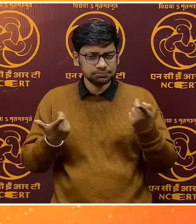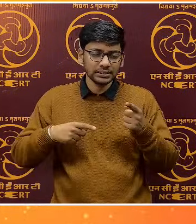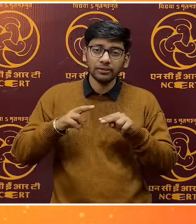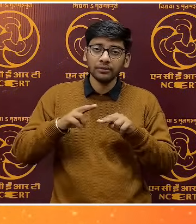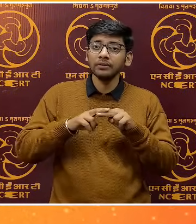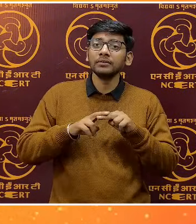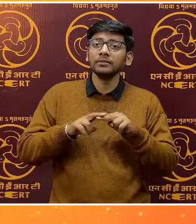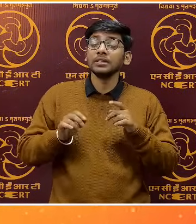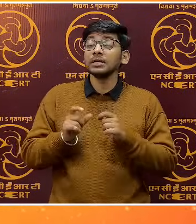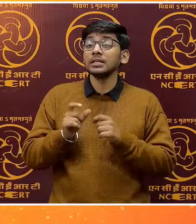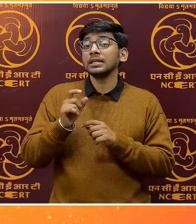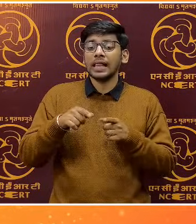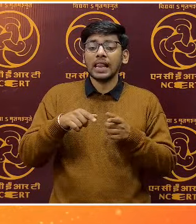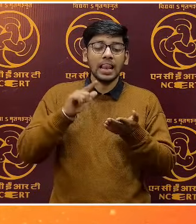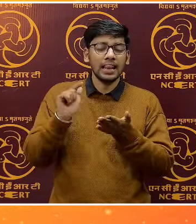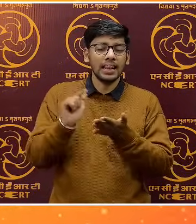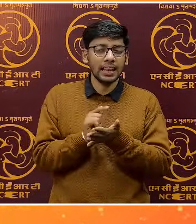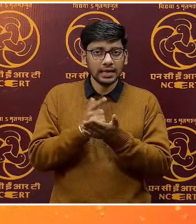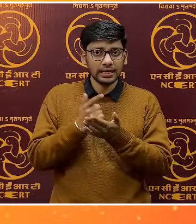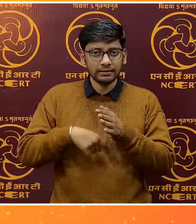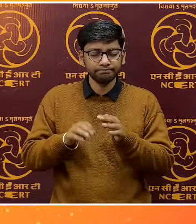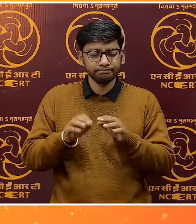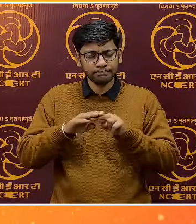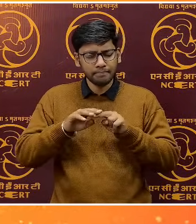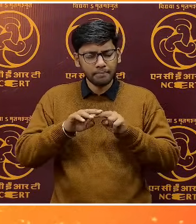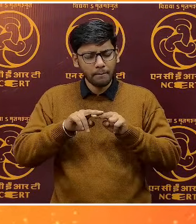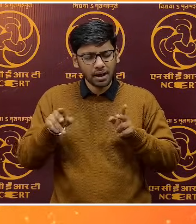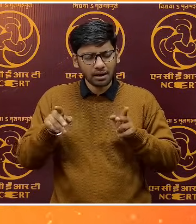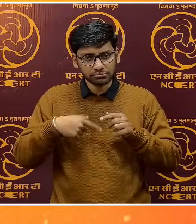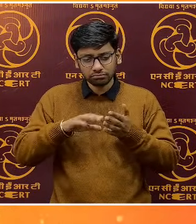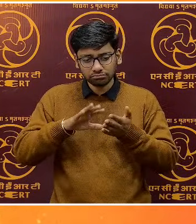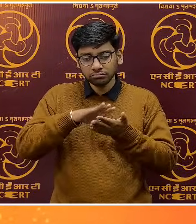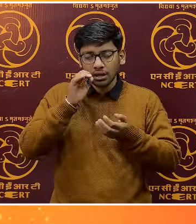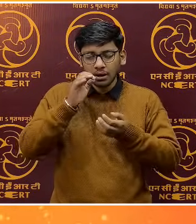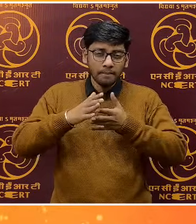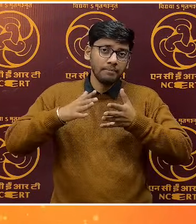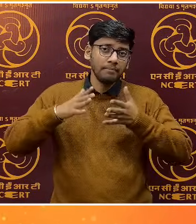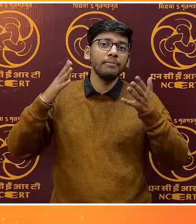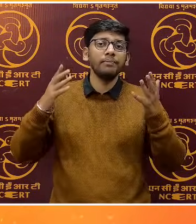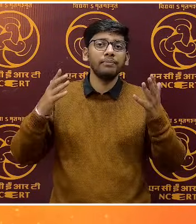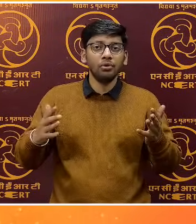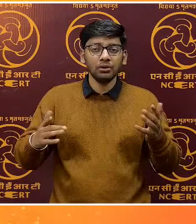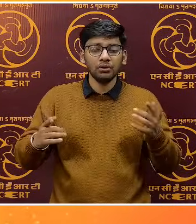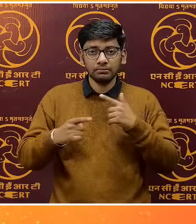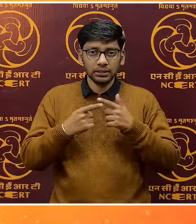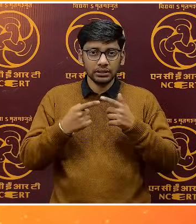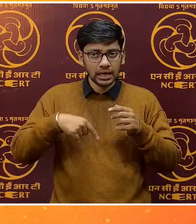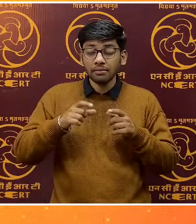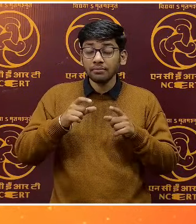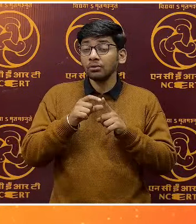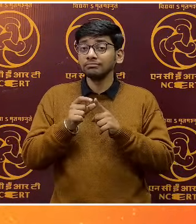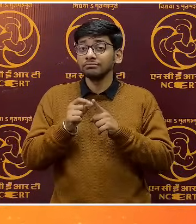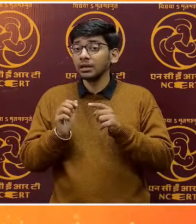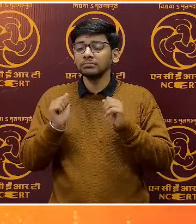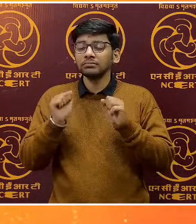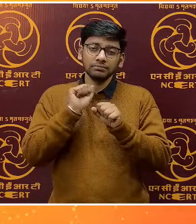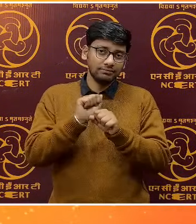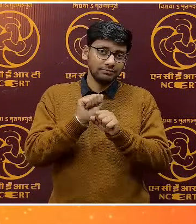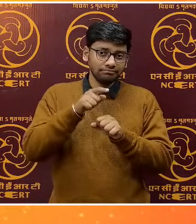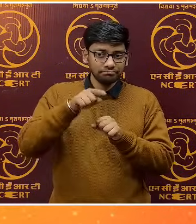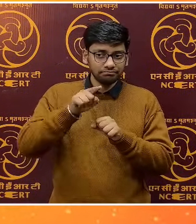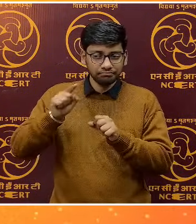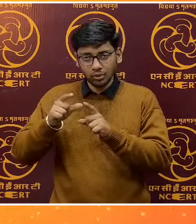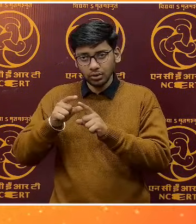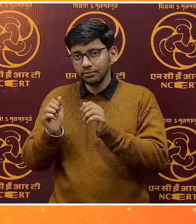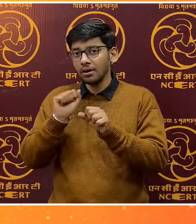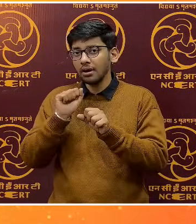this single chapter. Absolutely. This was a fun chapter. We learnt a lot and we're going to do a lot of homework. This is what